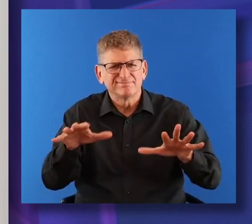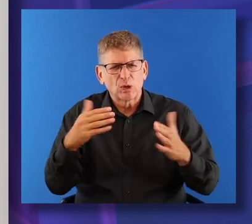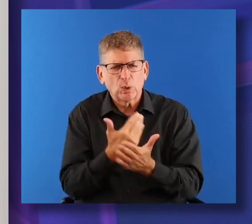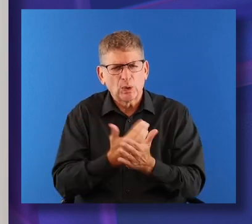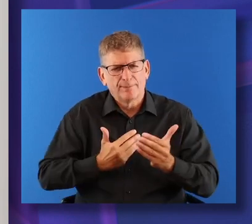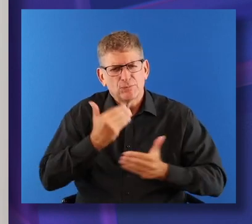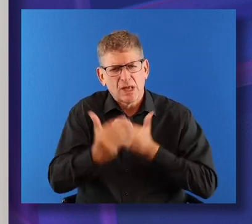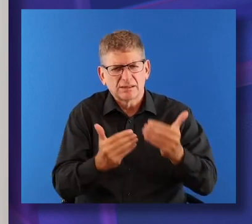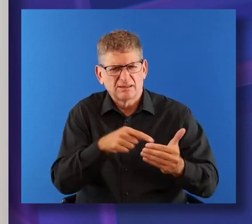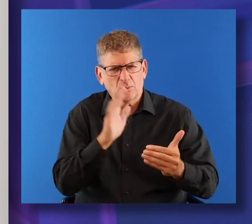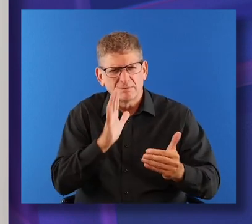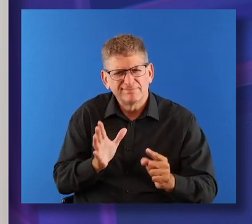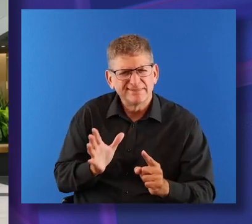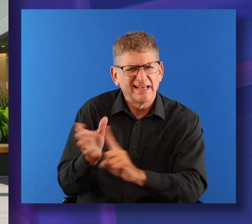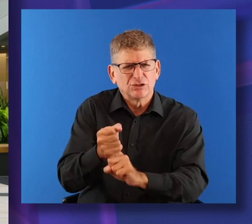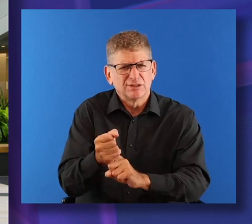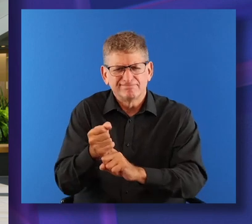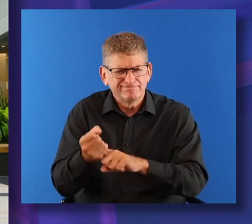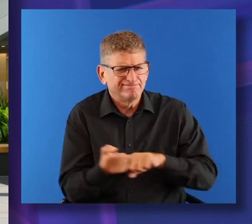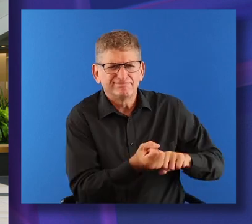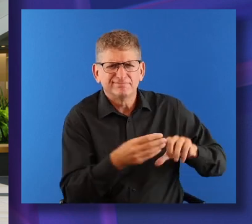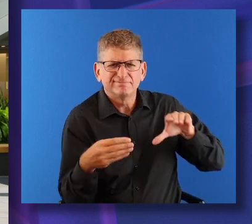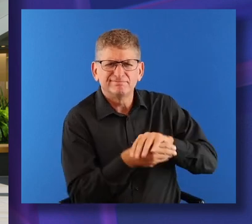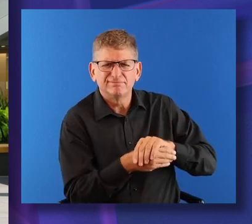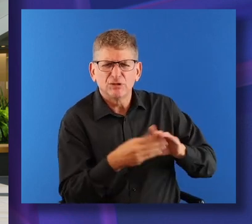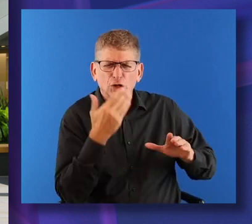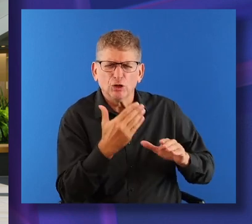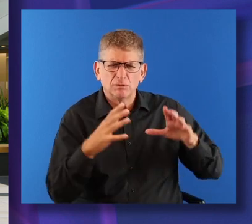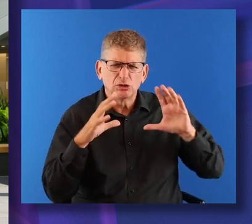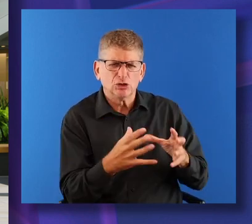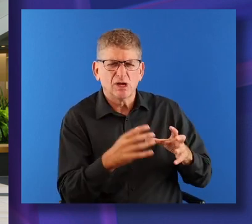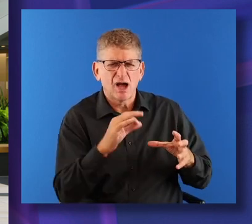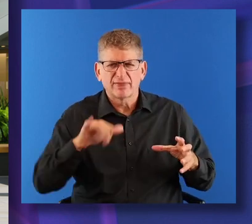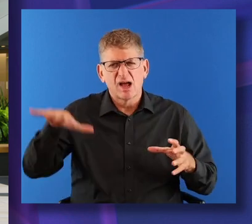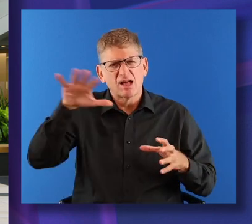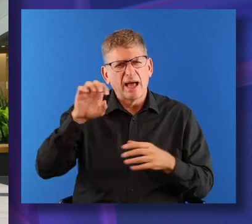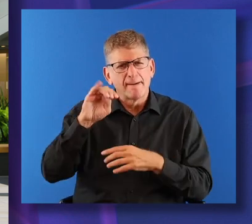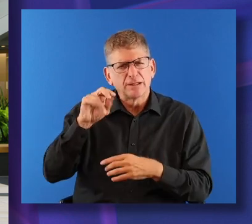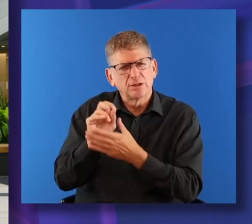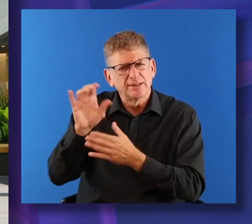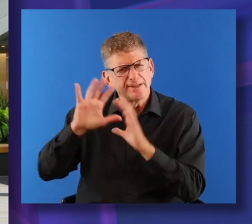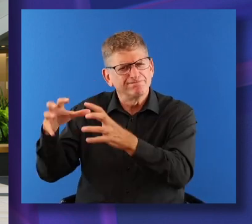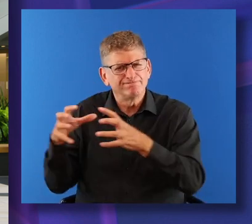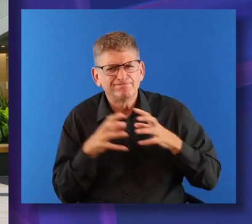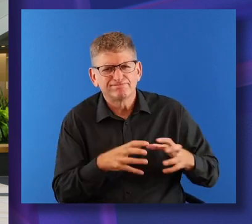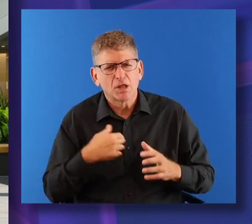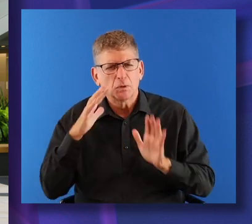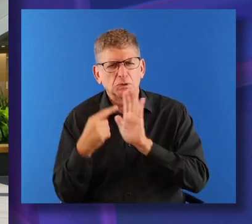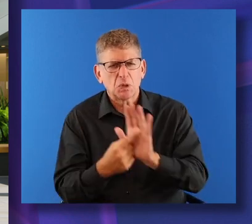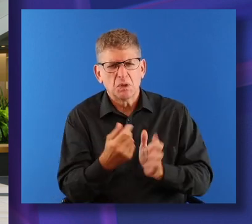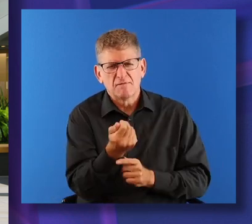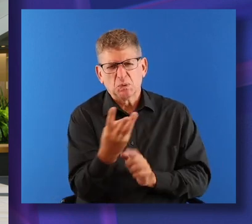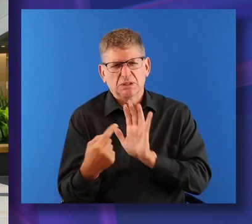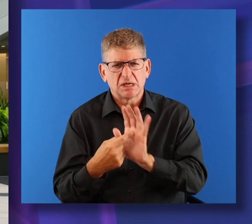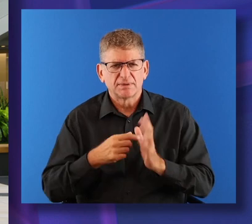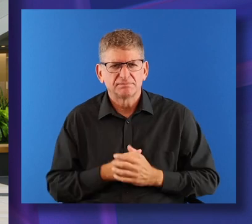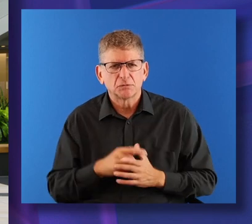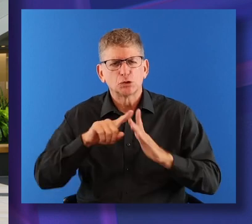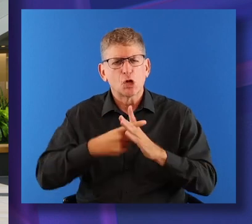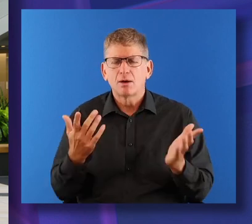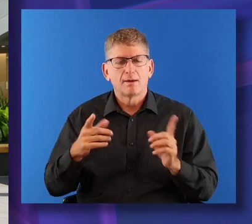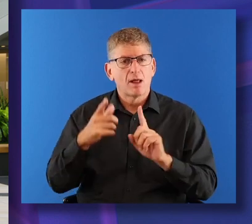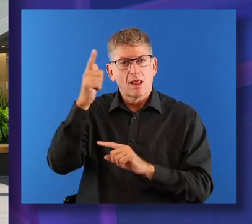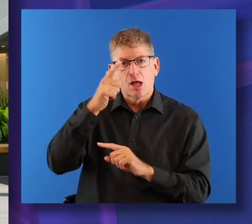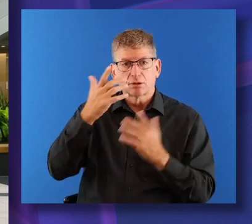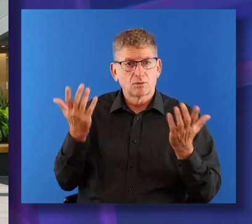away a good chunk of these emissions. I'll illustrate this with a few examples. Let's start with the most logical thing to do,